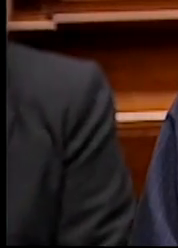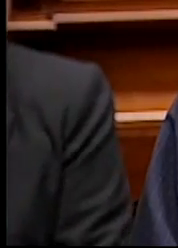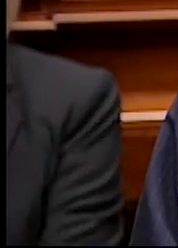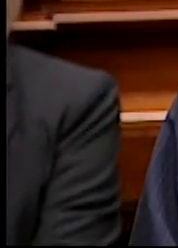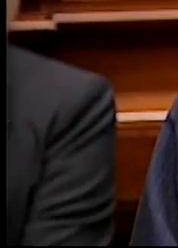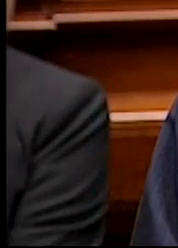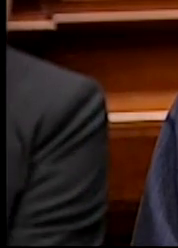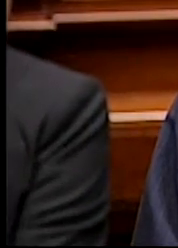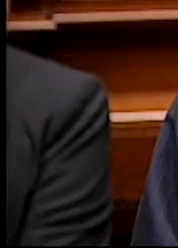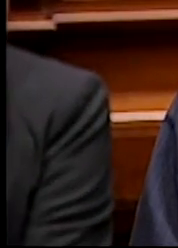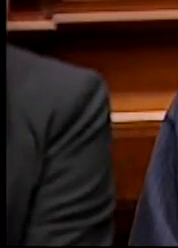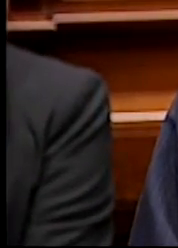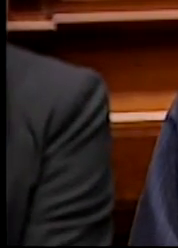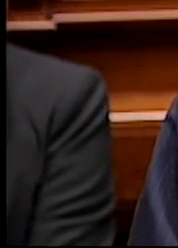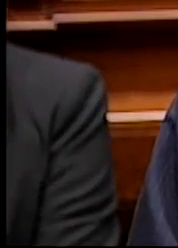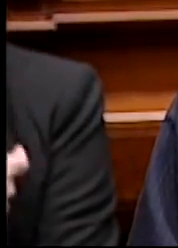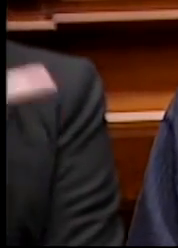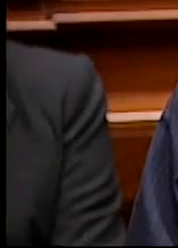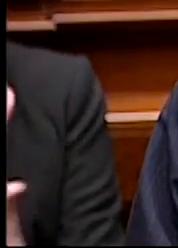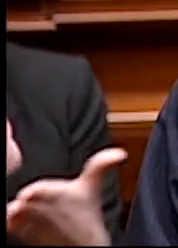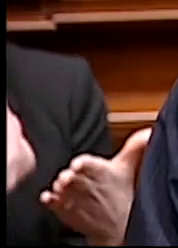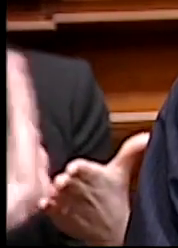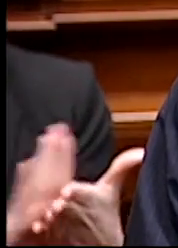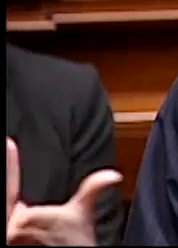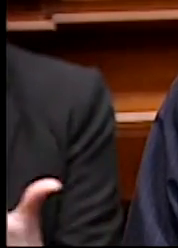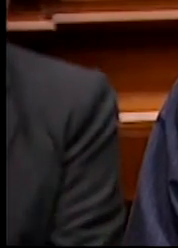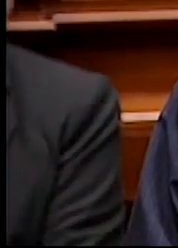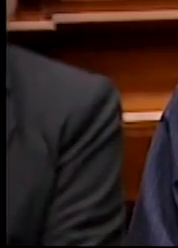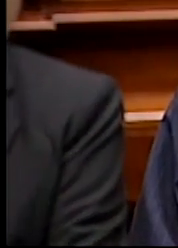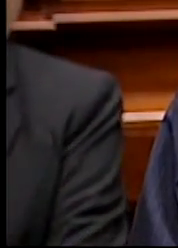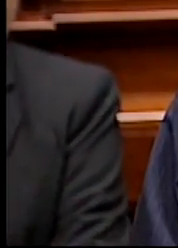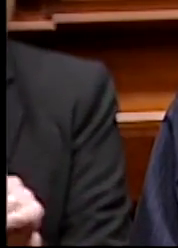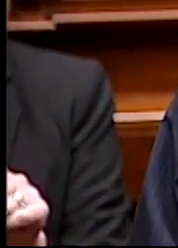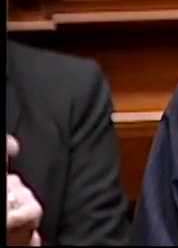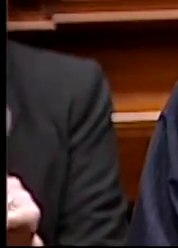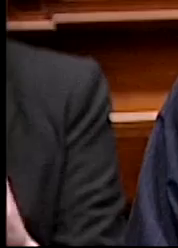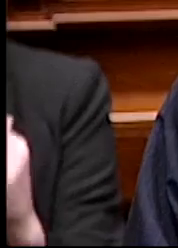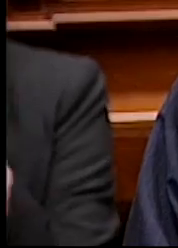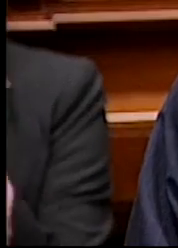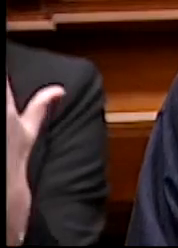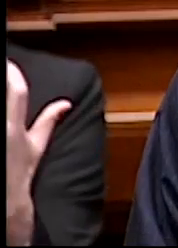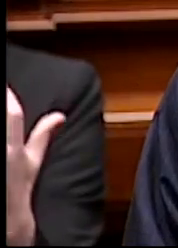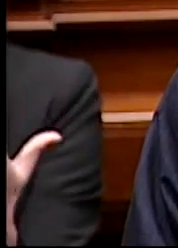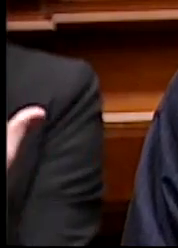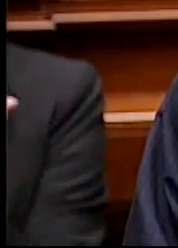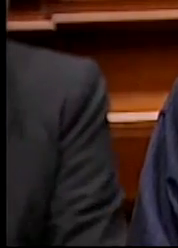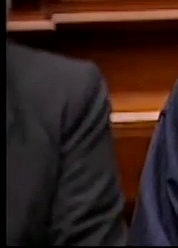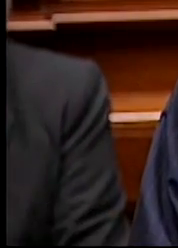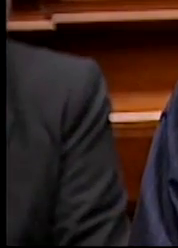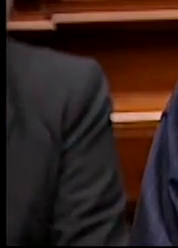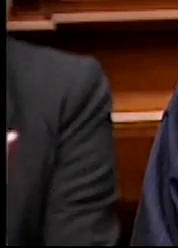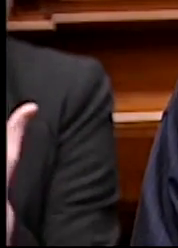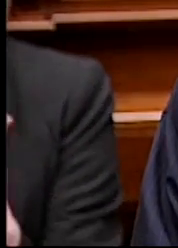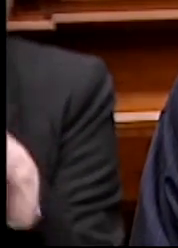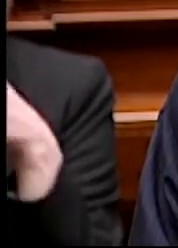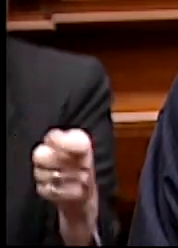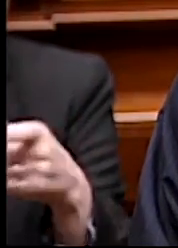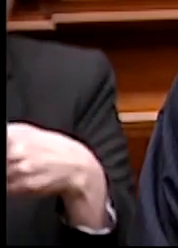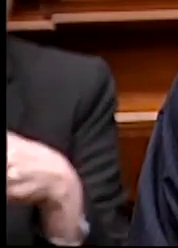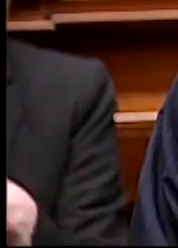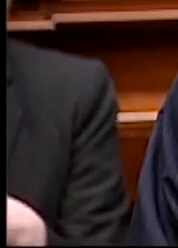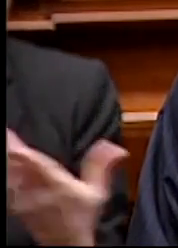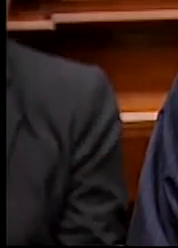We will leave no stone unturned as we look to bring good government, good management practices here to